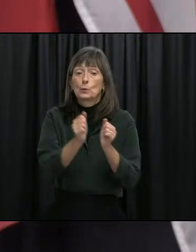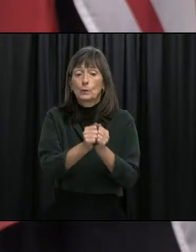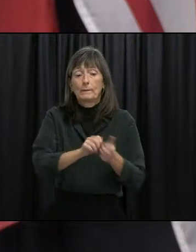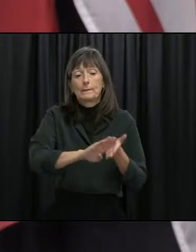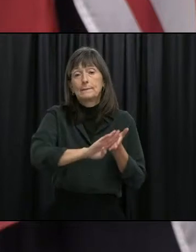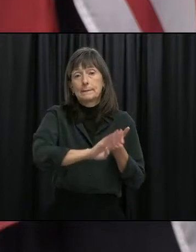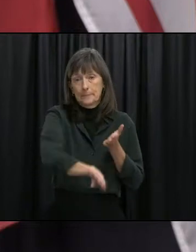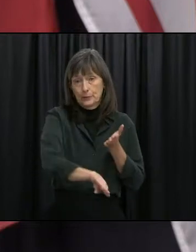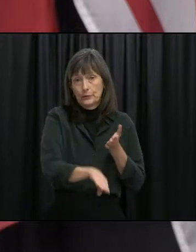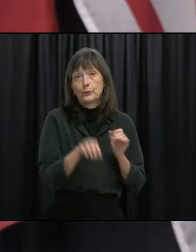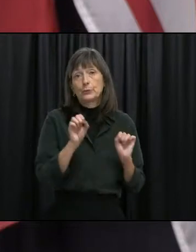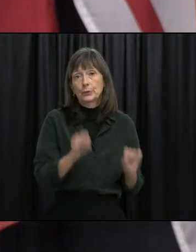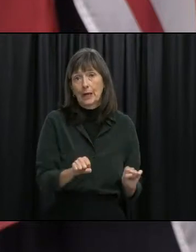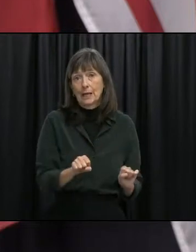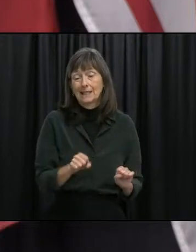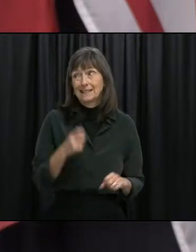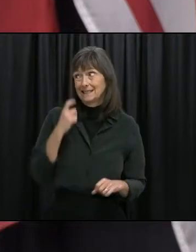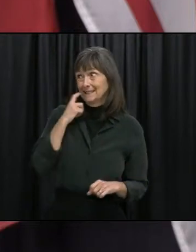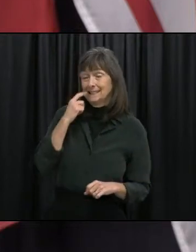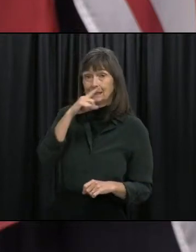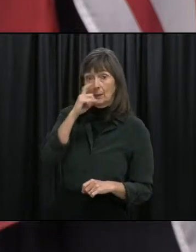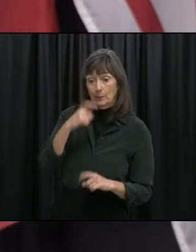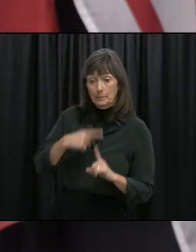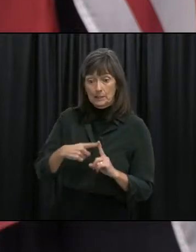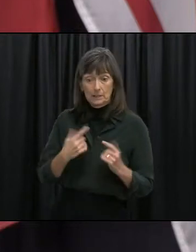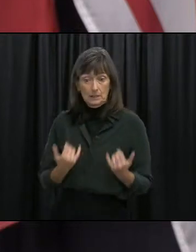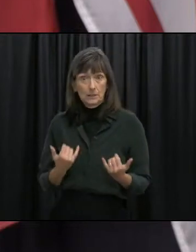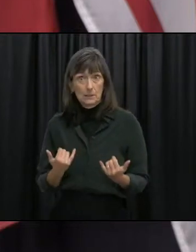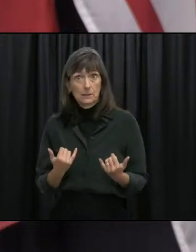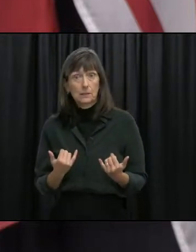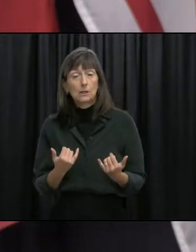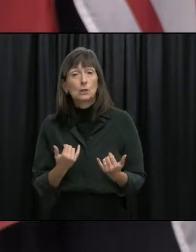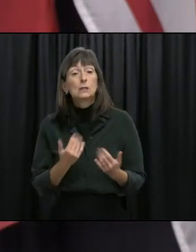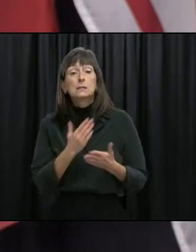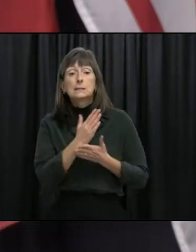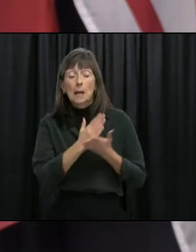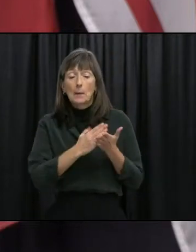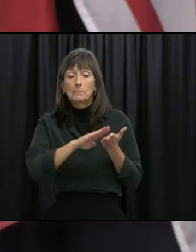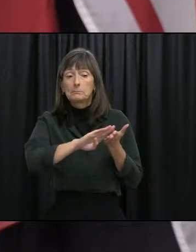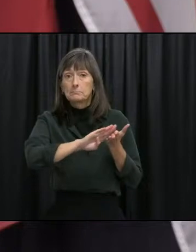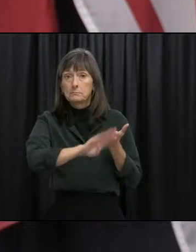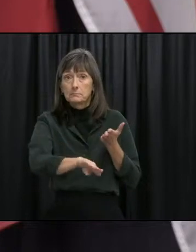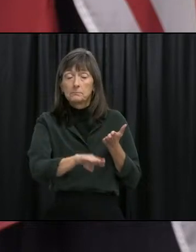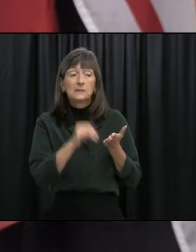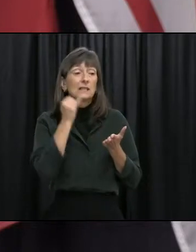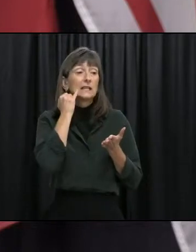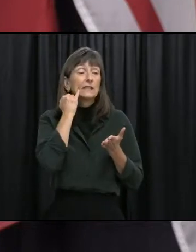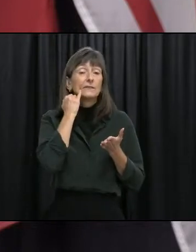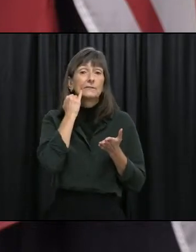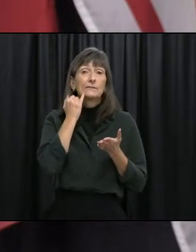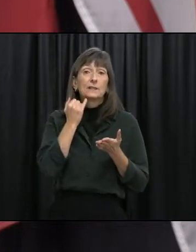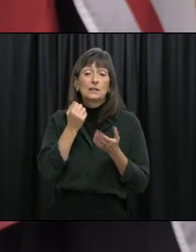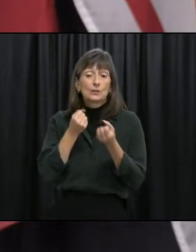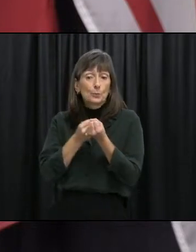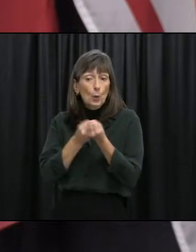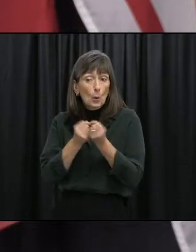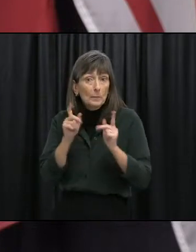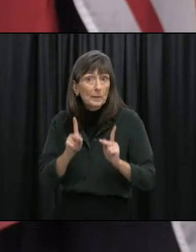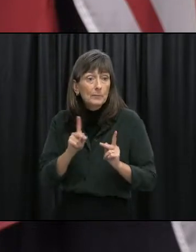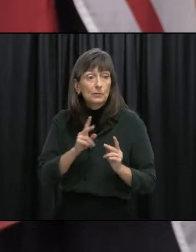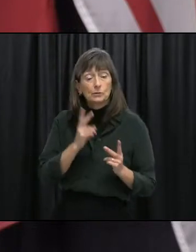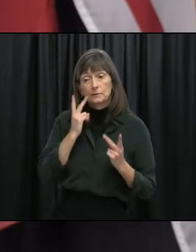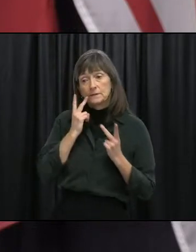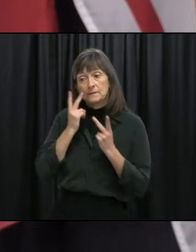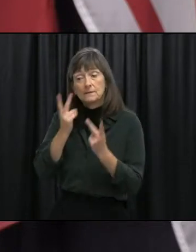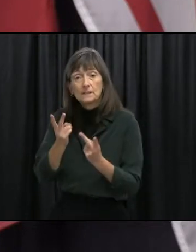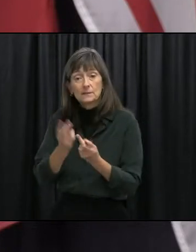in the summer, and still do, have exemptions for caregiver and support and these kind of